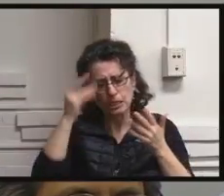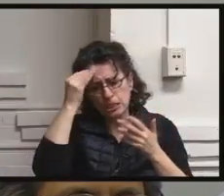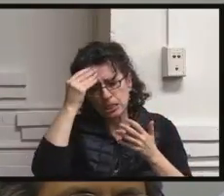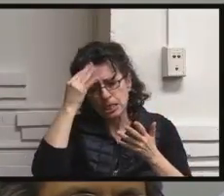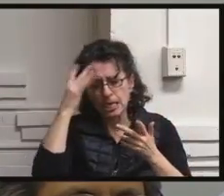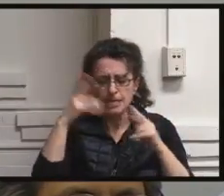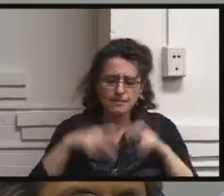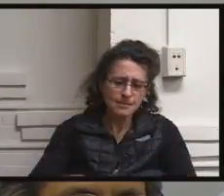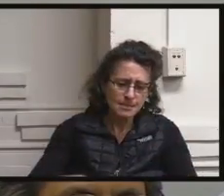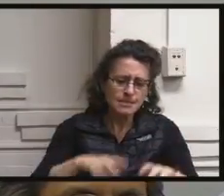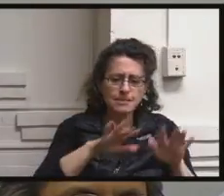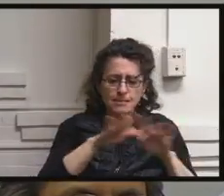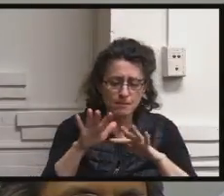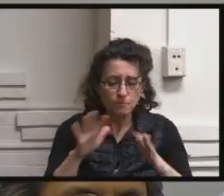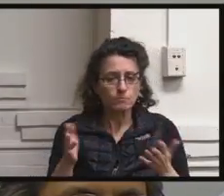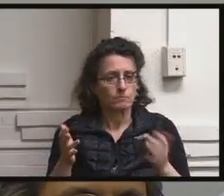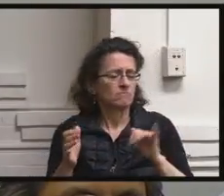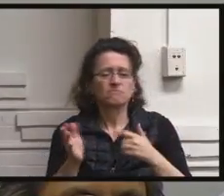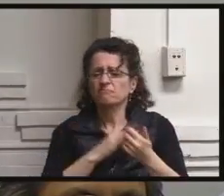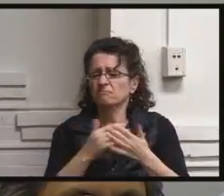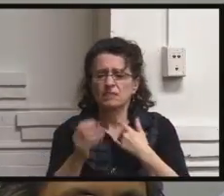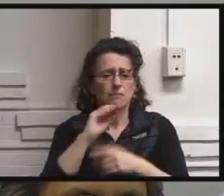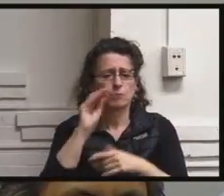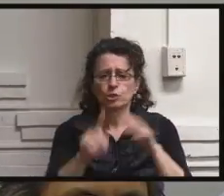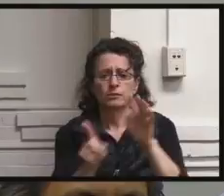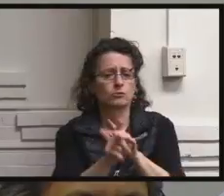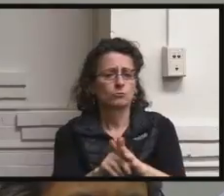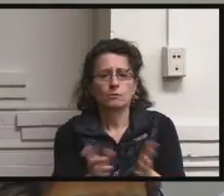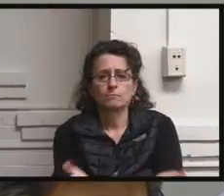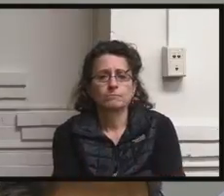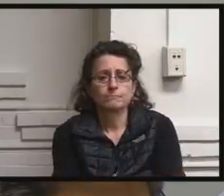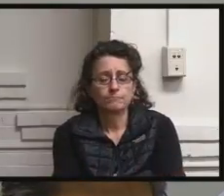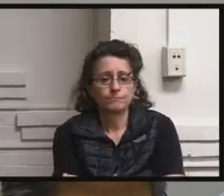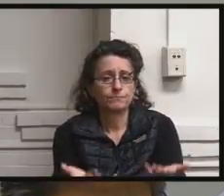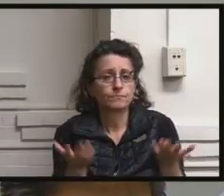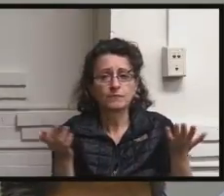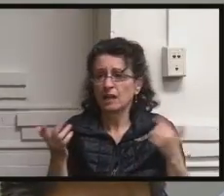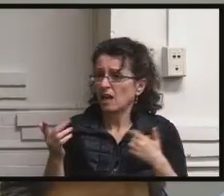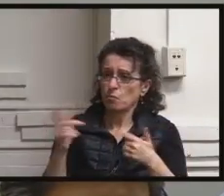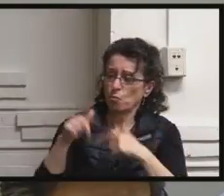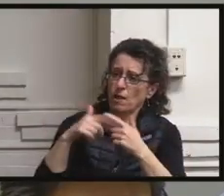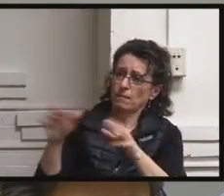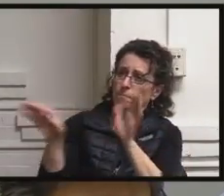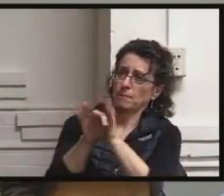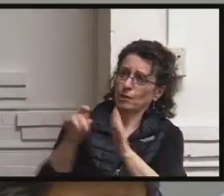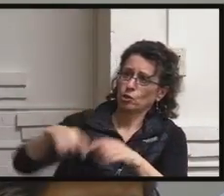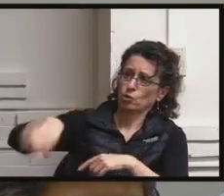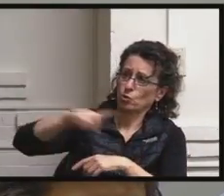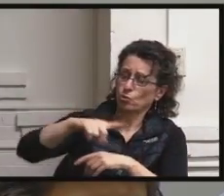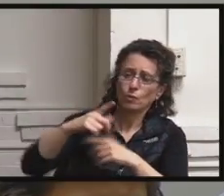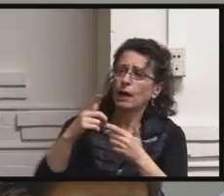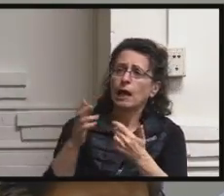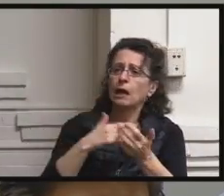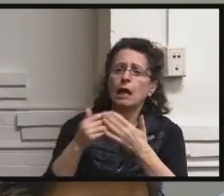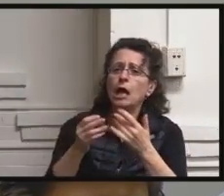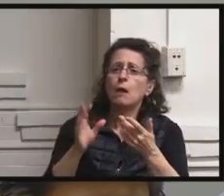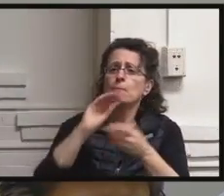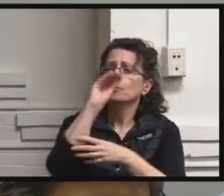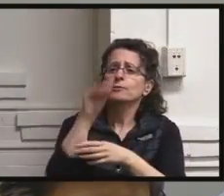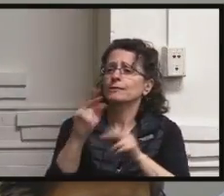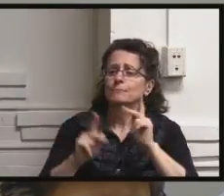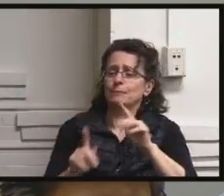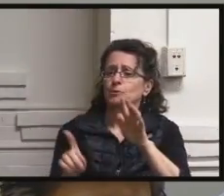it's 6% or 50%, you get elected. And one of the things that happened 2 years ago,